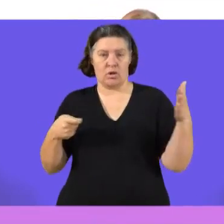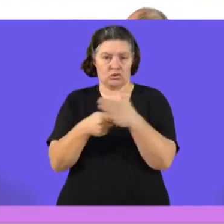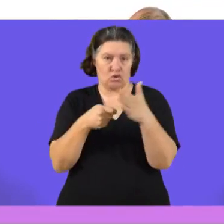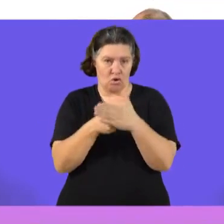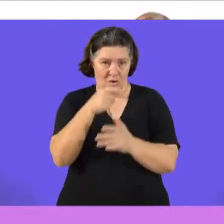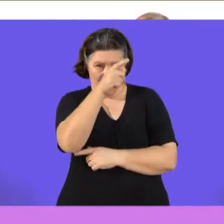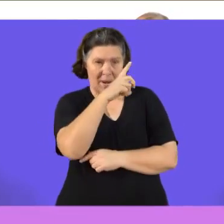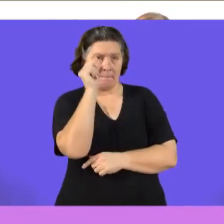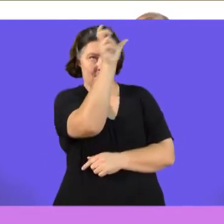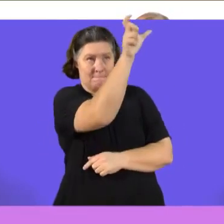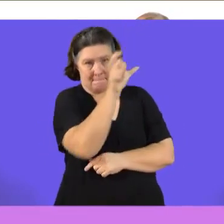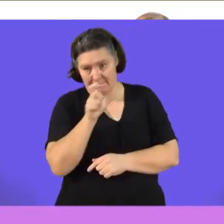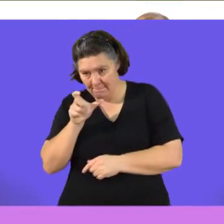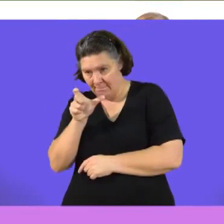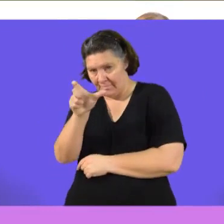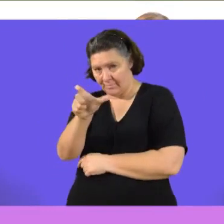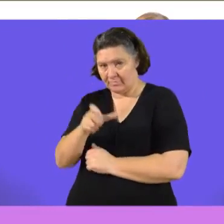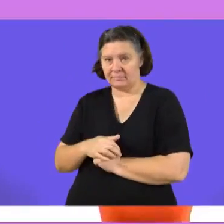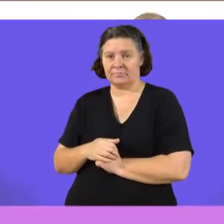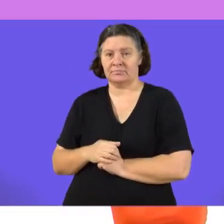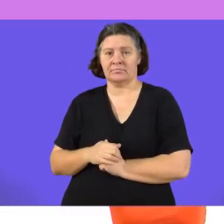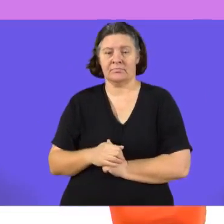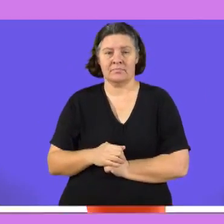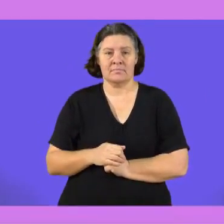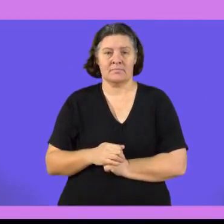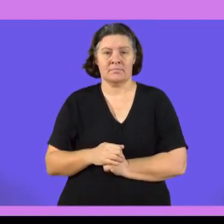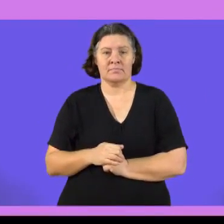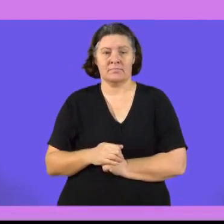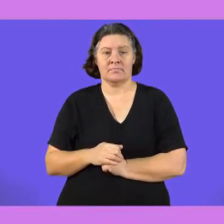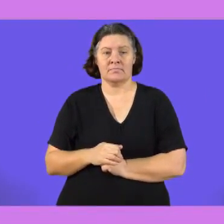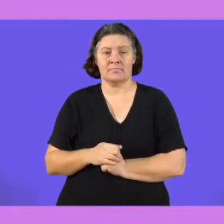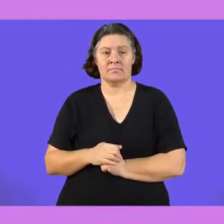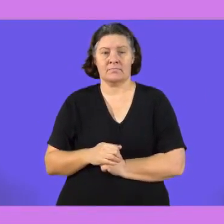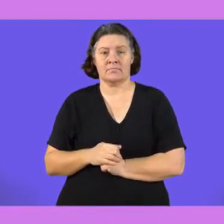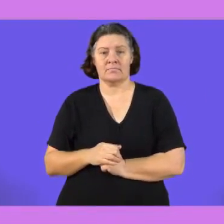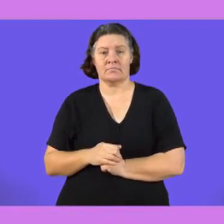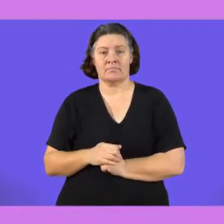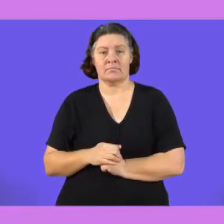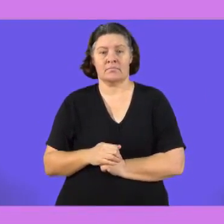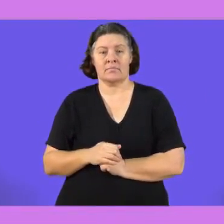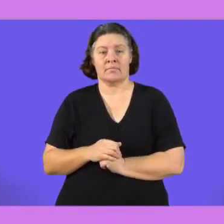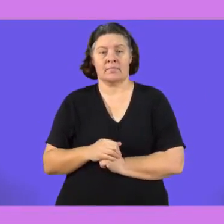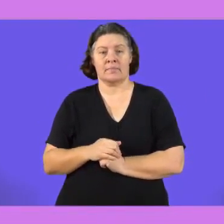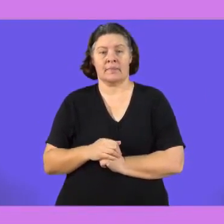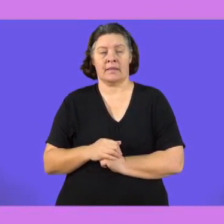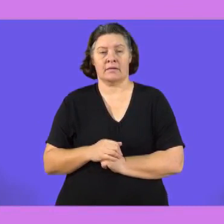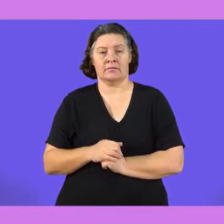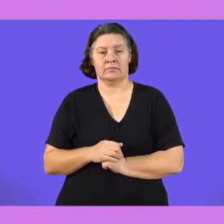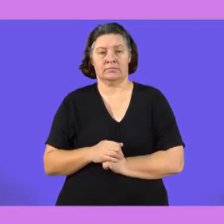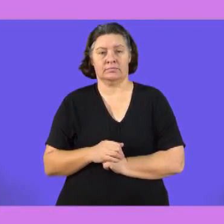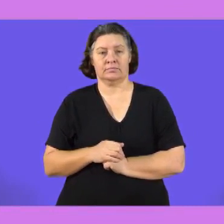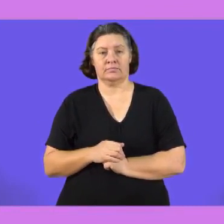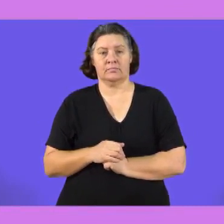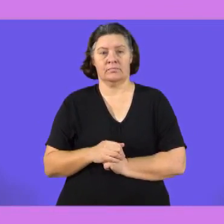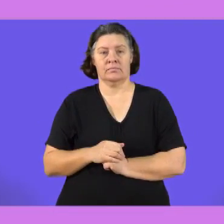do this so that we can write in here. So that will be, my apology for that. That will be Archie's